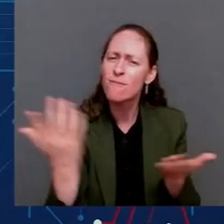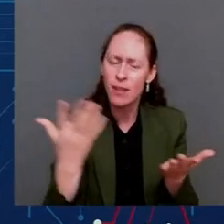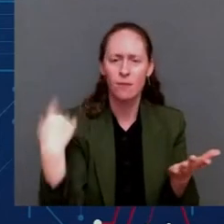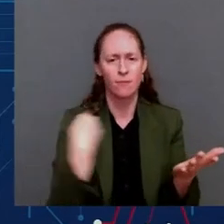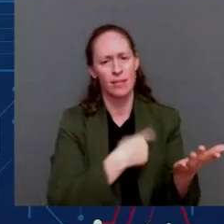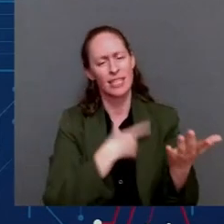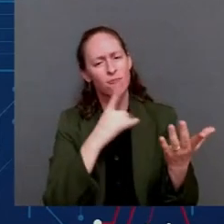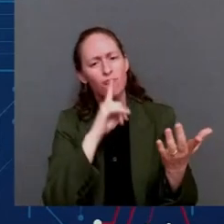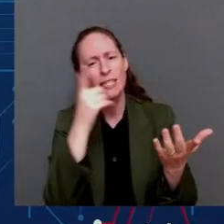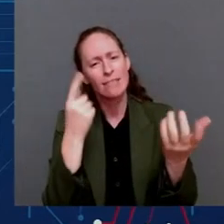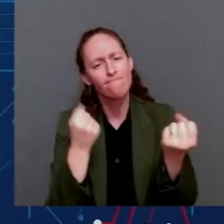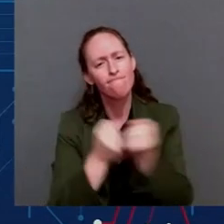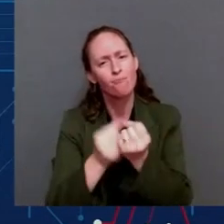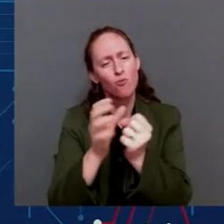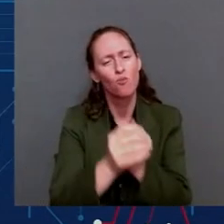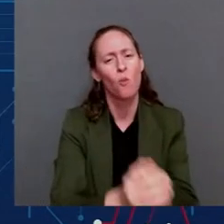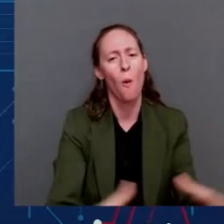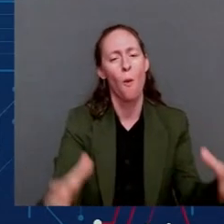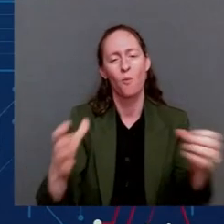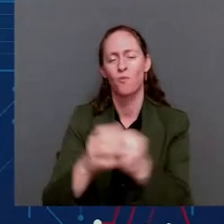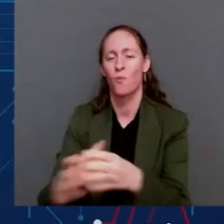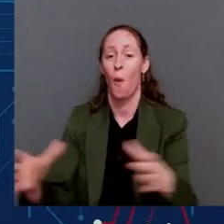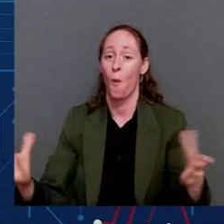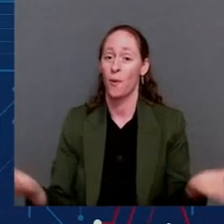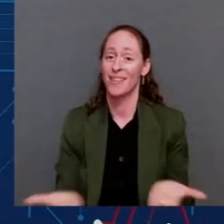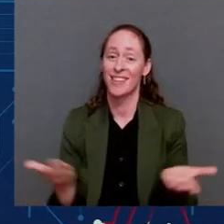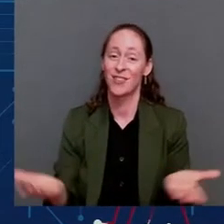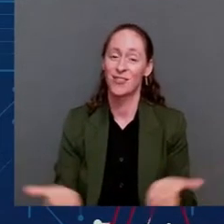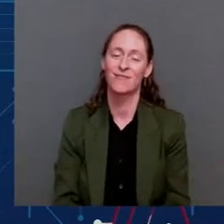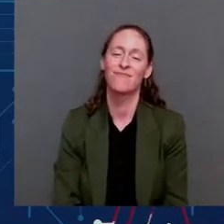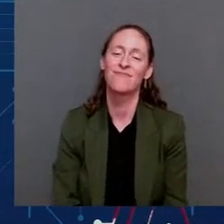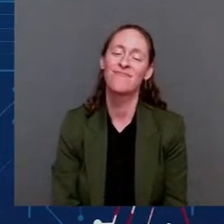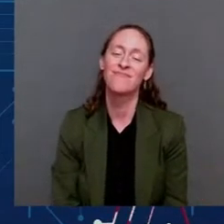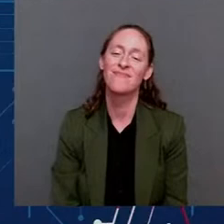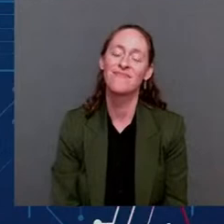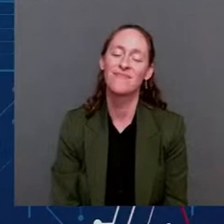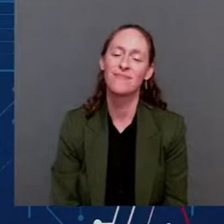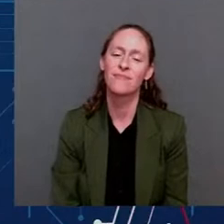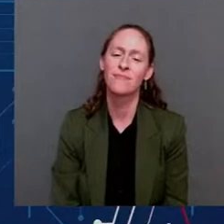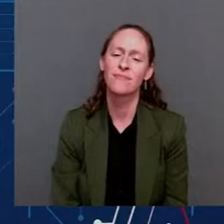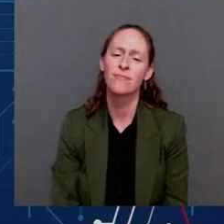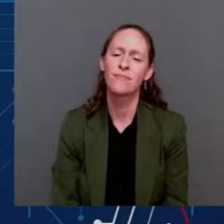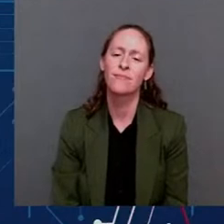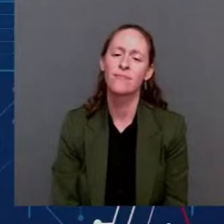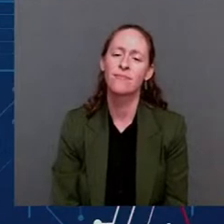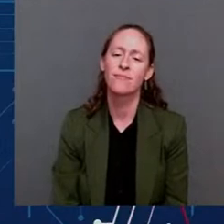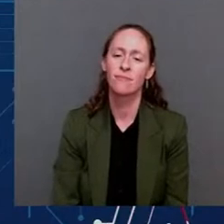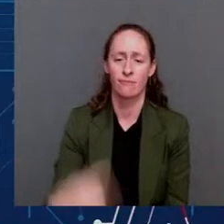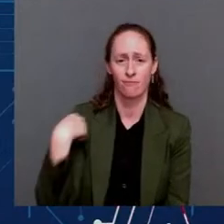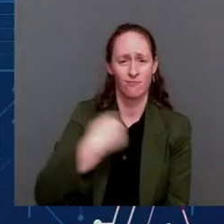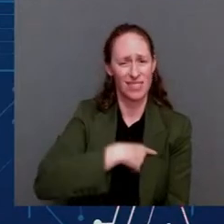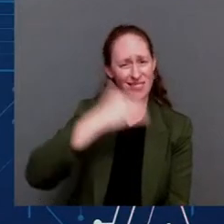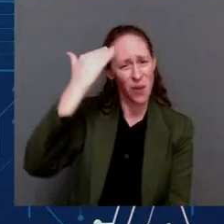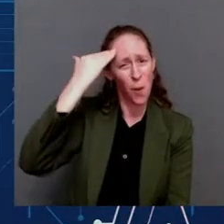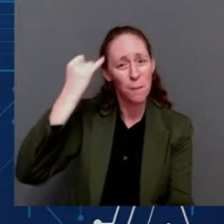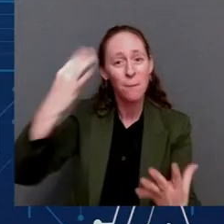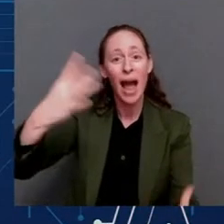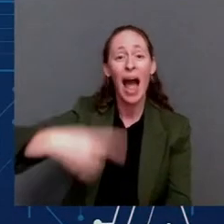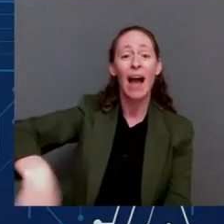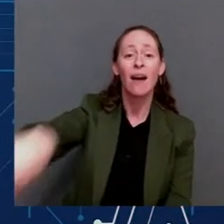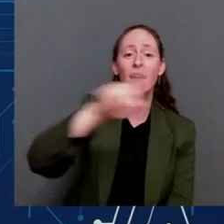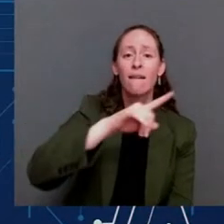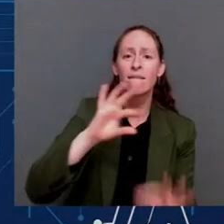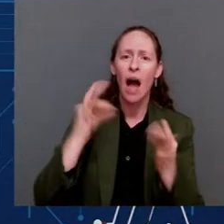chain challenges, are continuing to impact prices, increasing on everything from a pound of beef to a new PC. Once